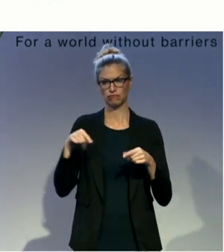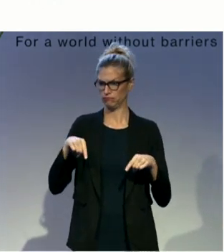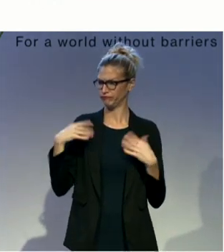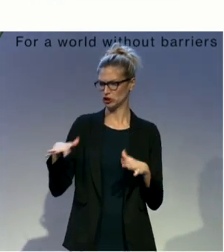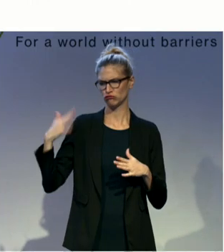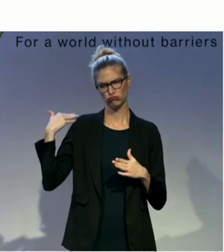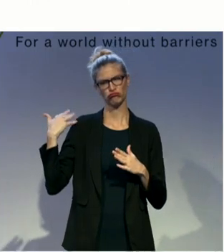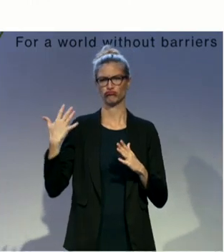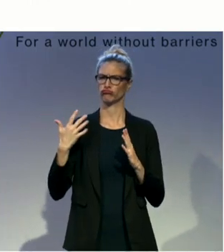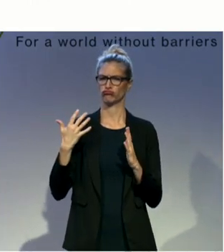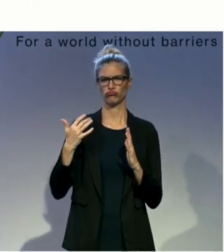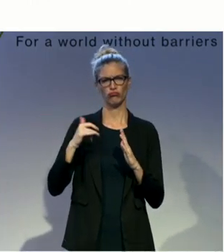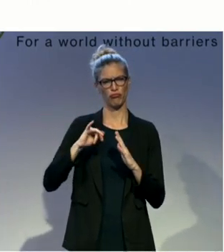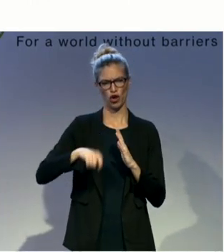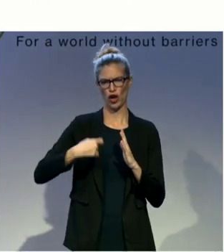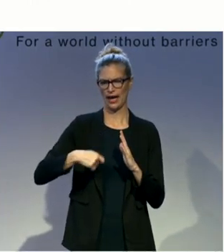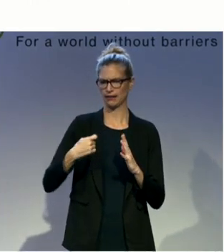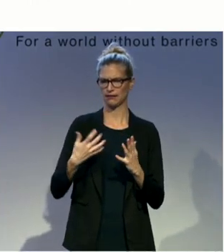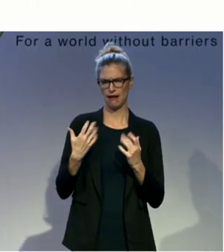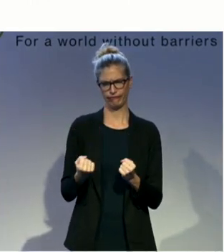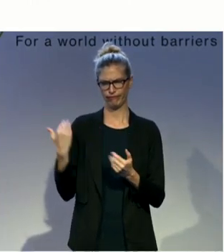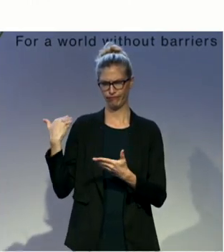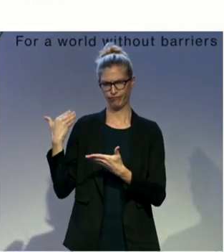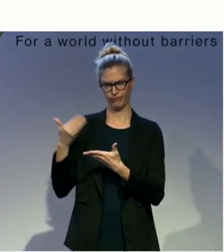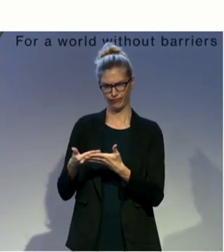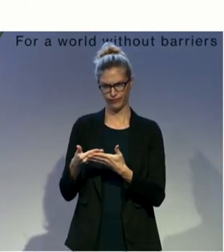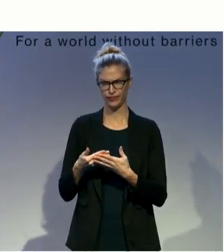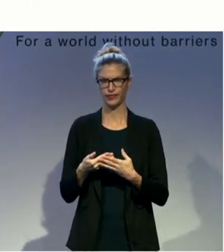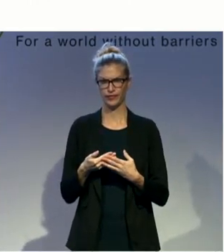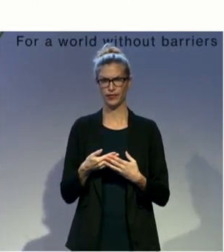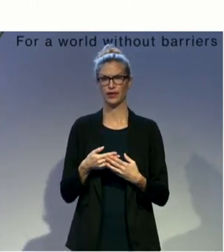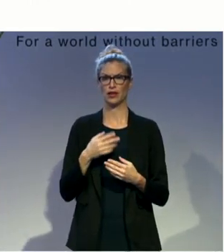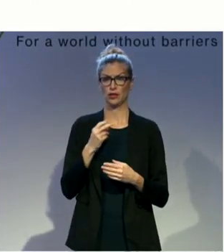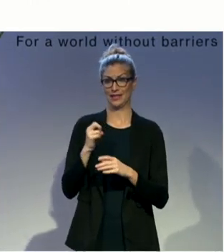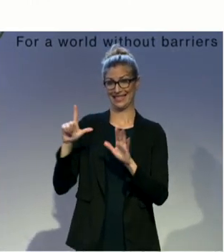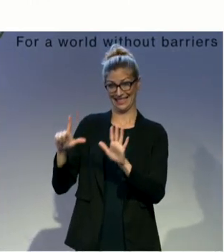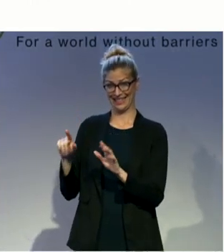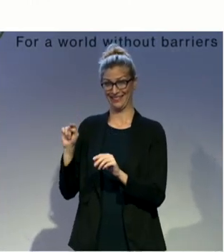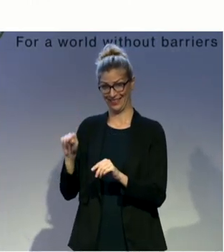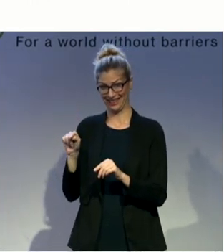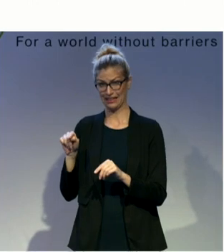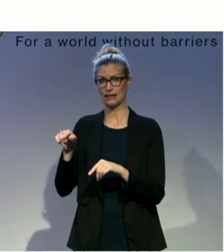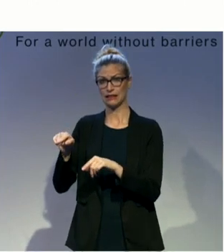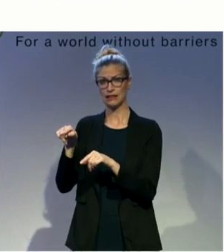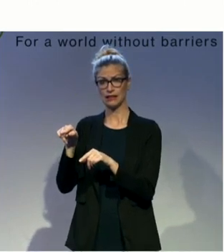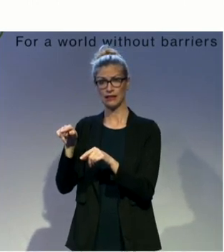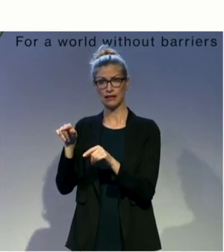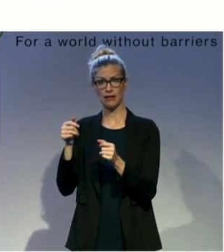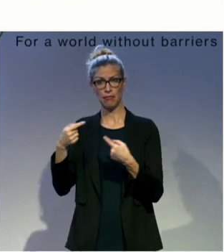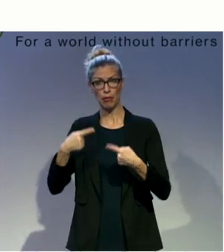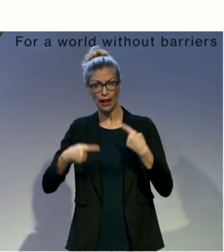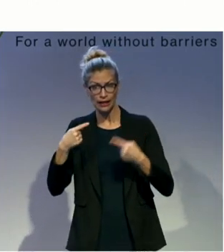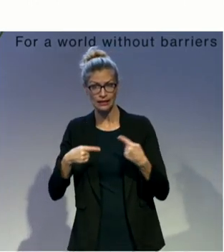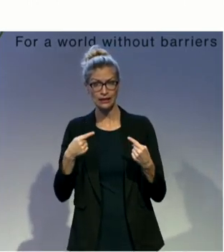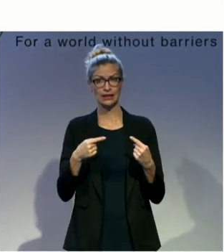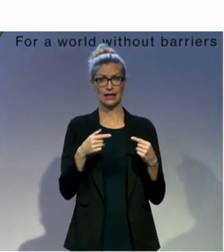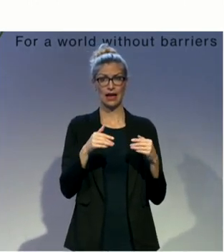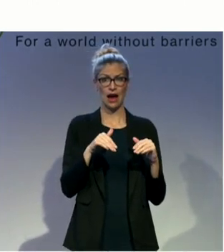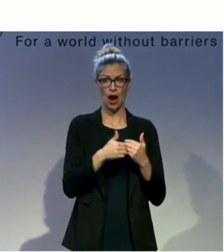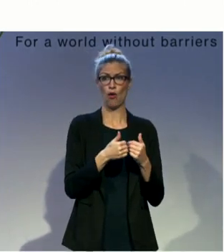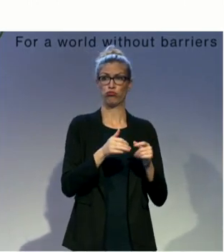In this campaign, we talk to politicians about how to assure the right to vote and